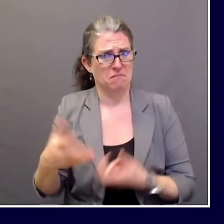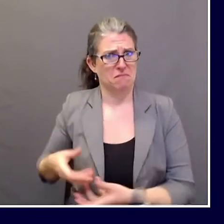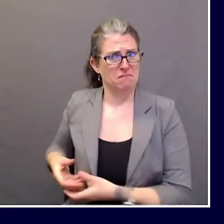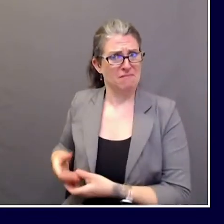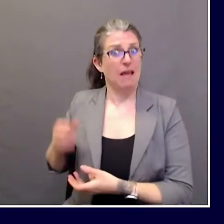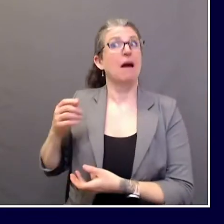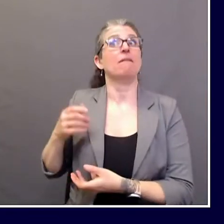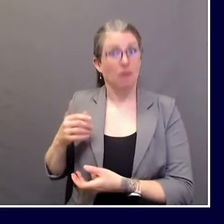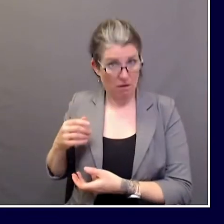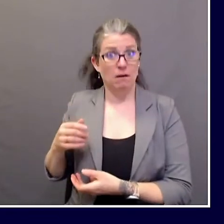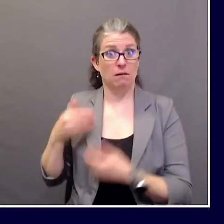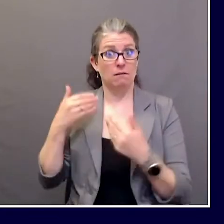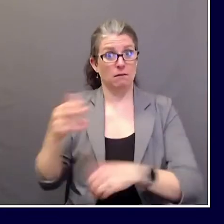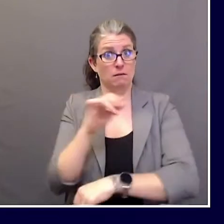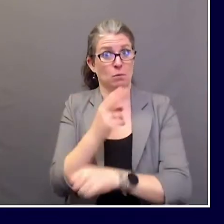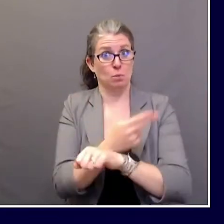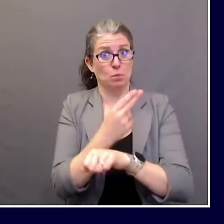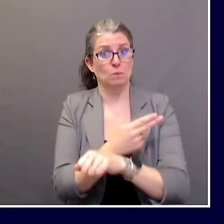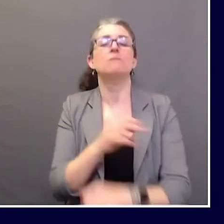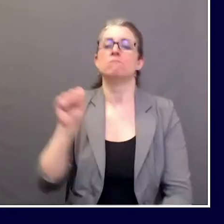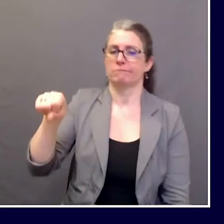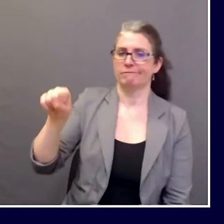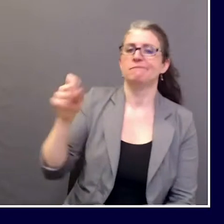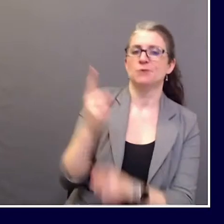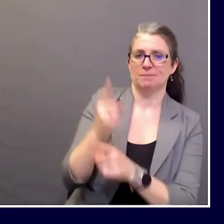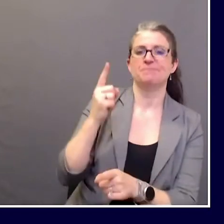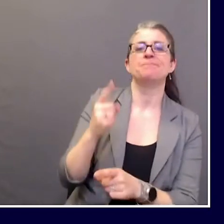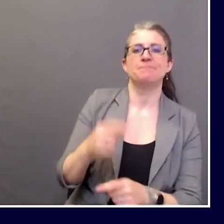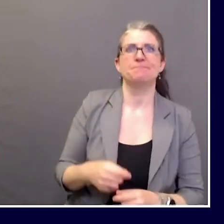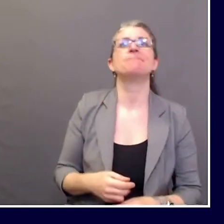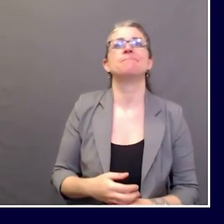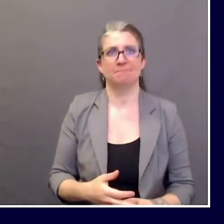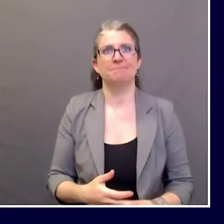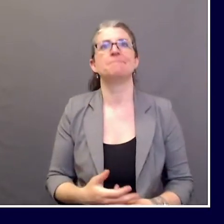is this is just a pause. This is not